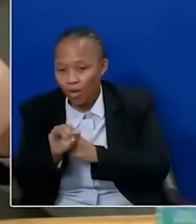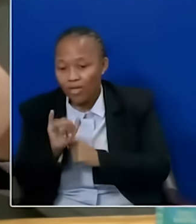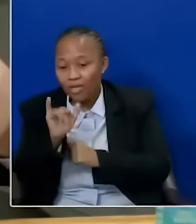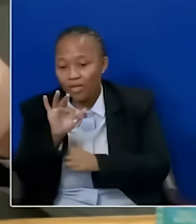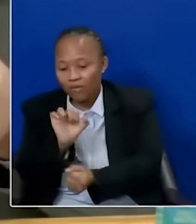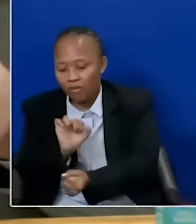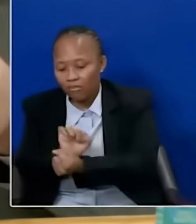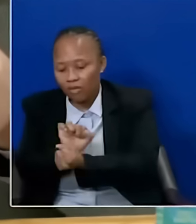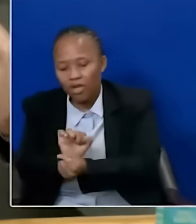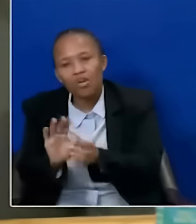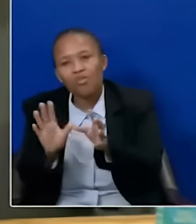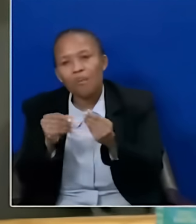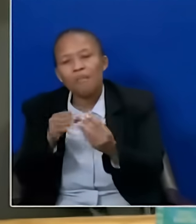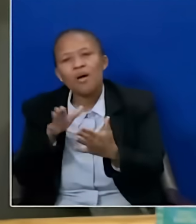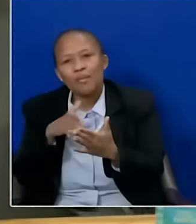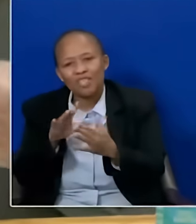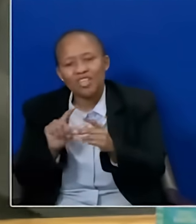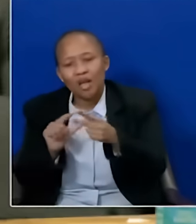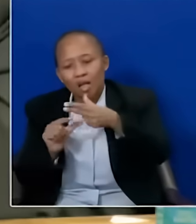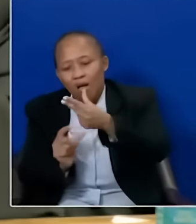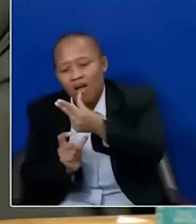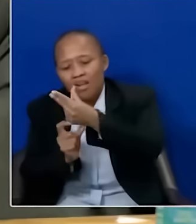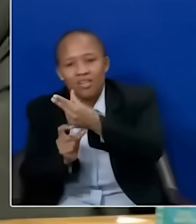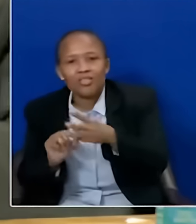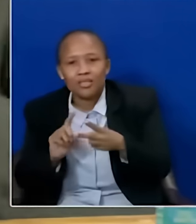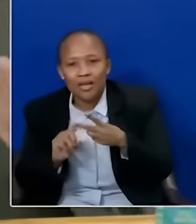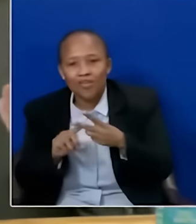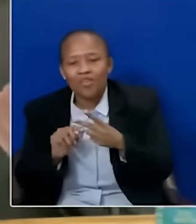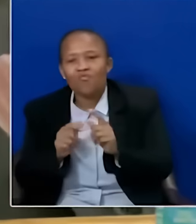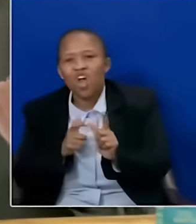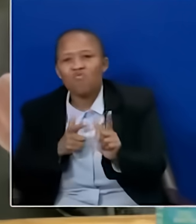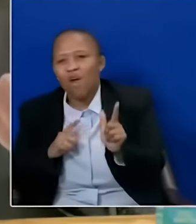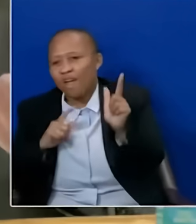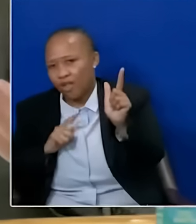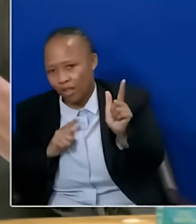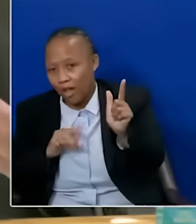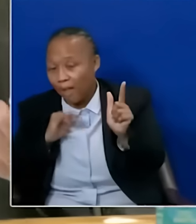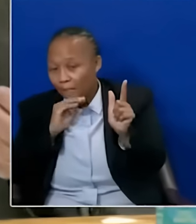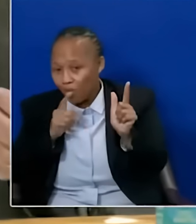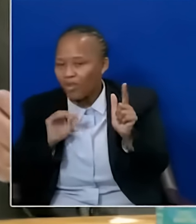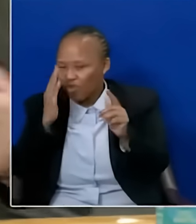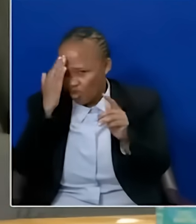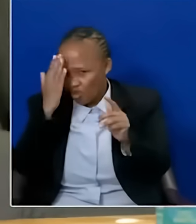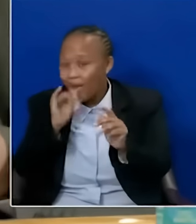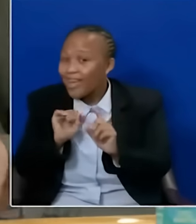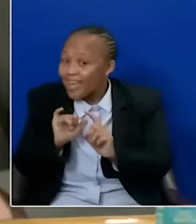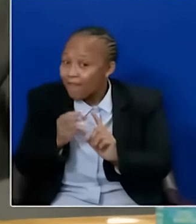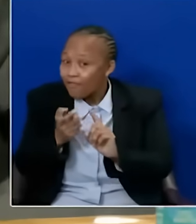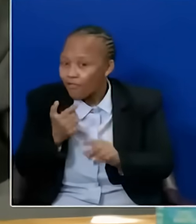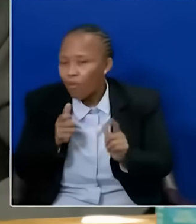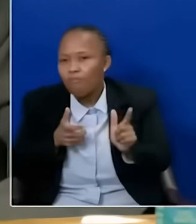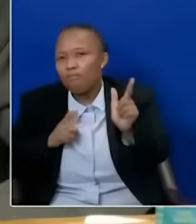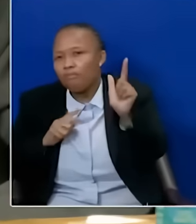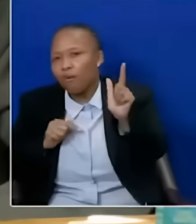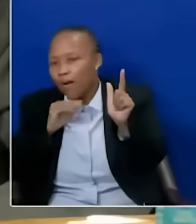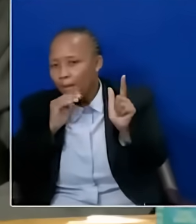rifle, the empty cartridge cases were fired from the rifle. You know that they had both the empty cartridge cases and the rifle